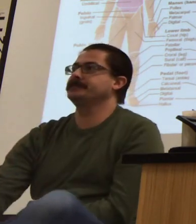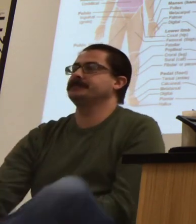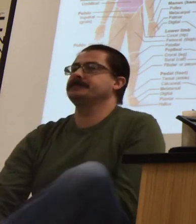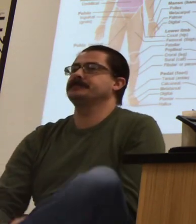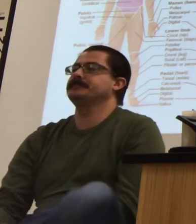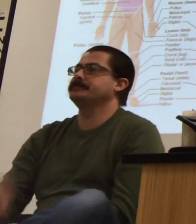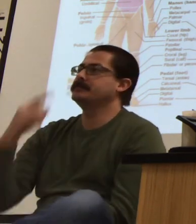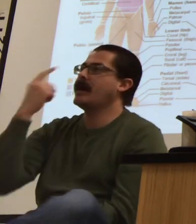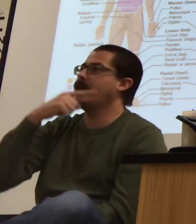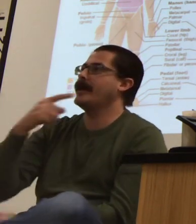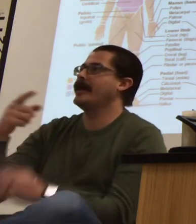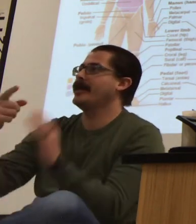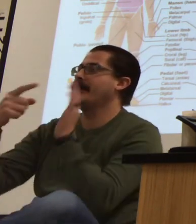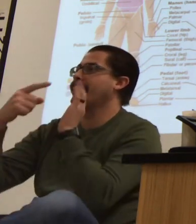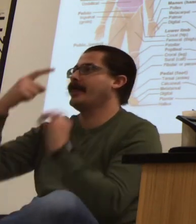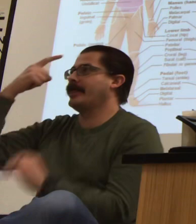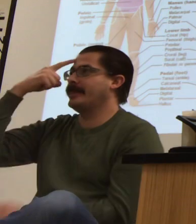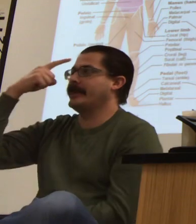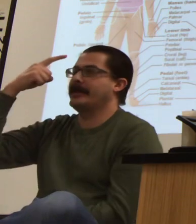So think eye orbit.